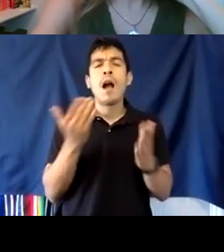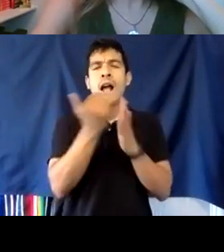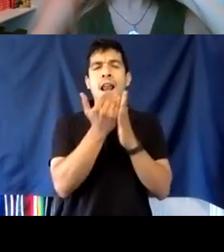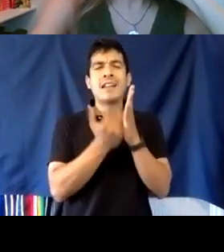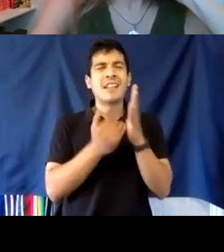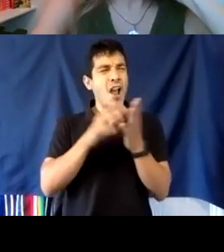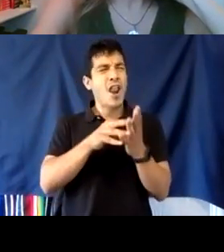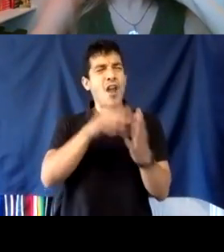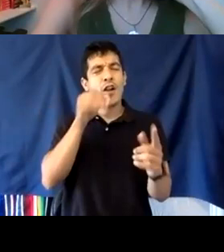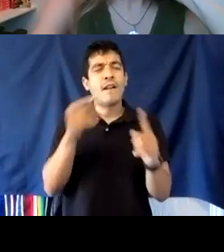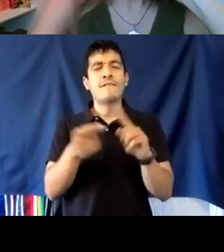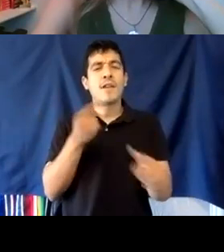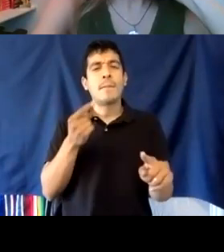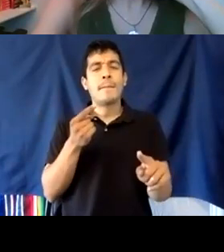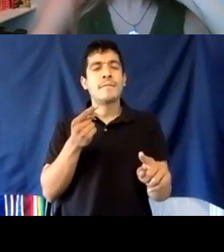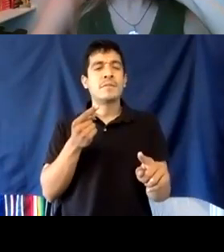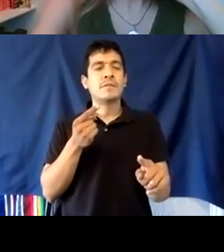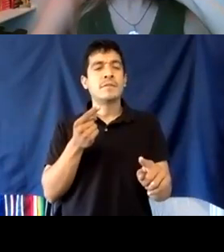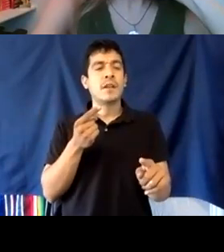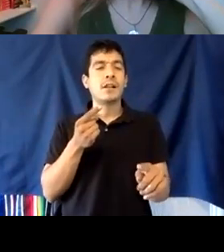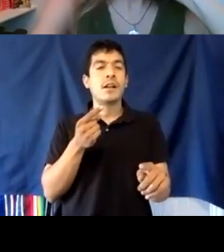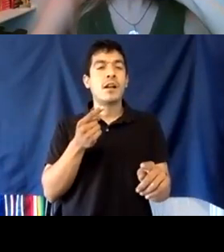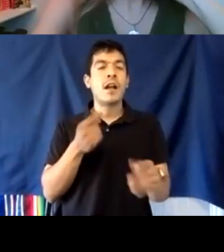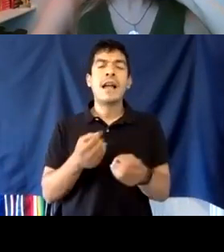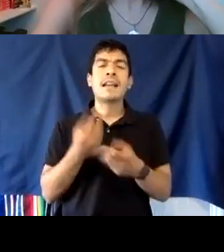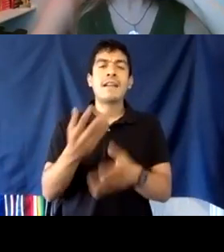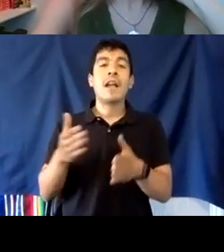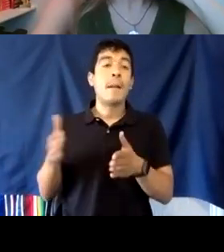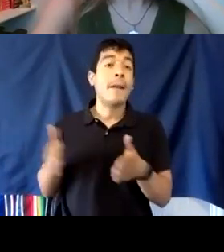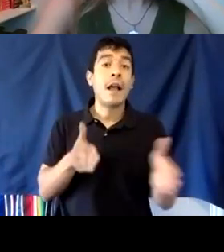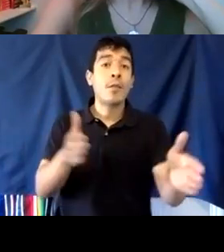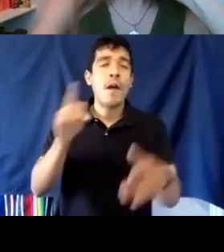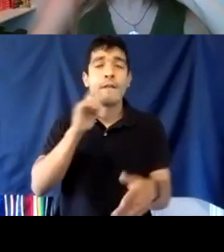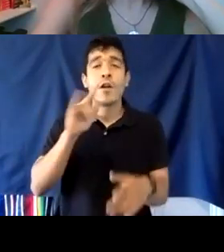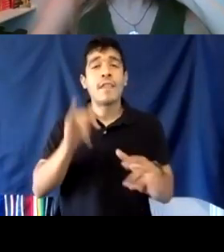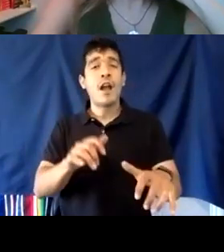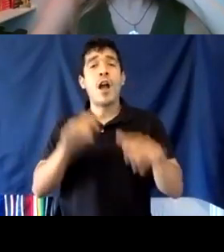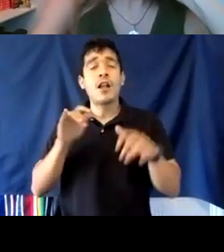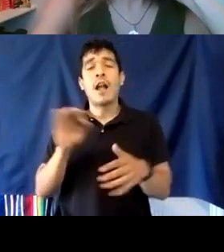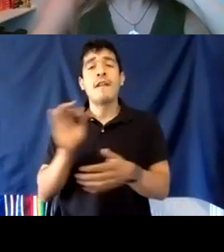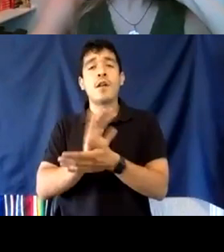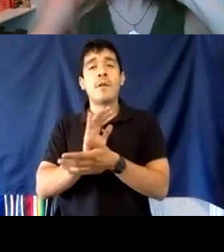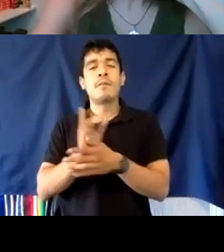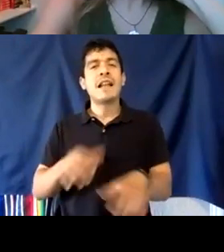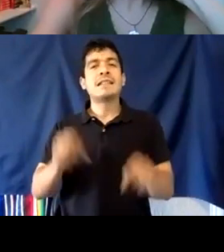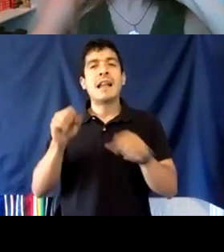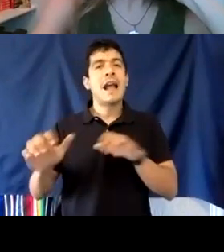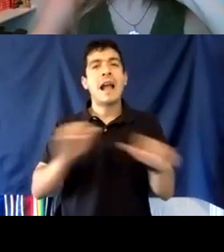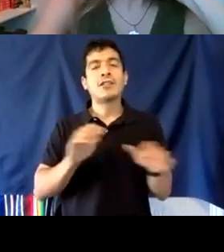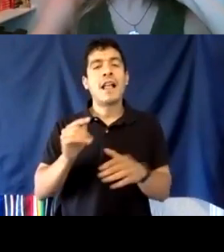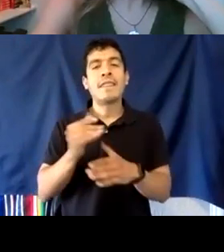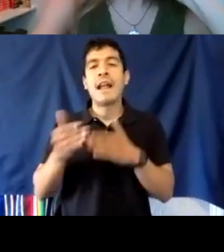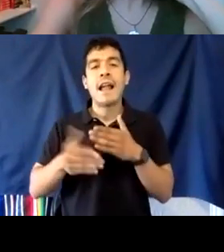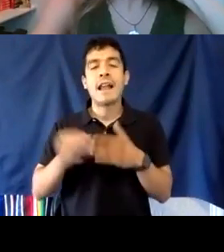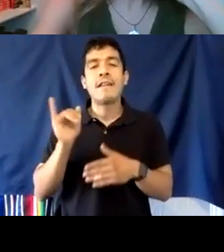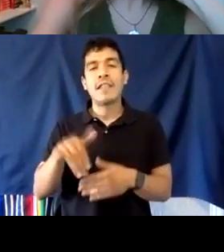learned about, you know, offering pathways for the audiences of films to take action that often arrives at the end of the content? You know, what